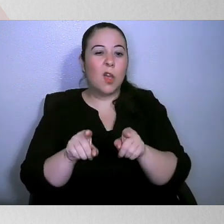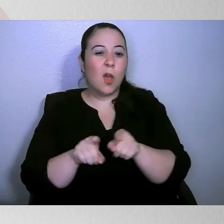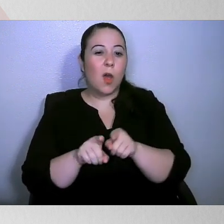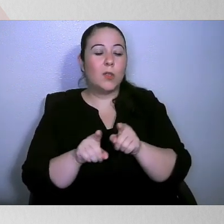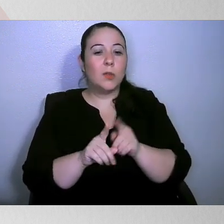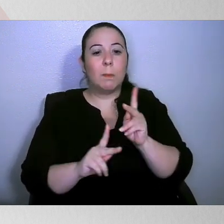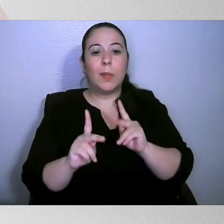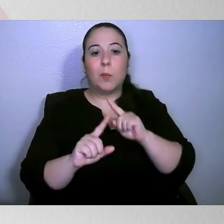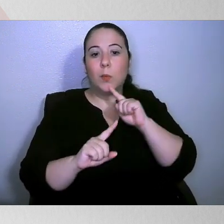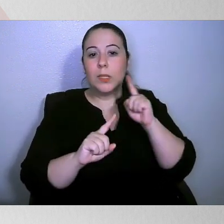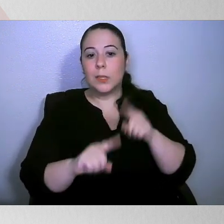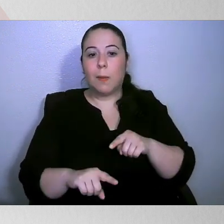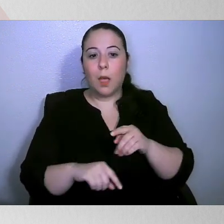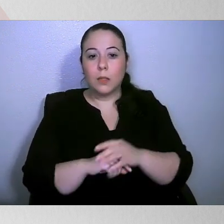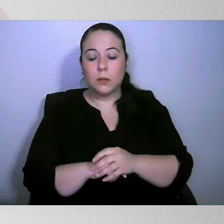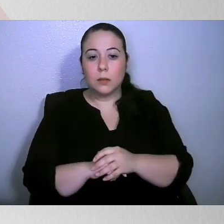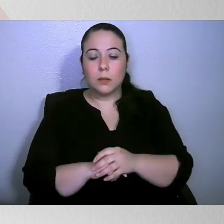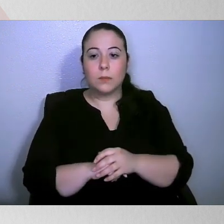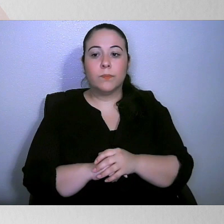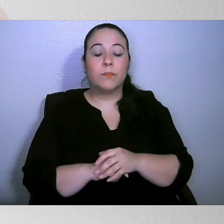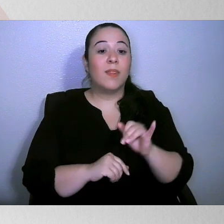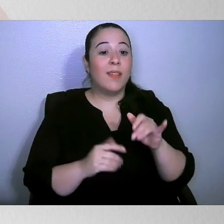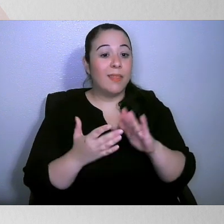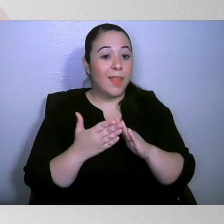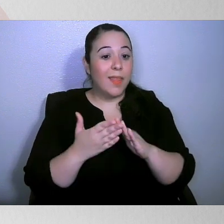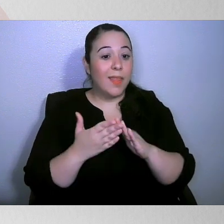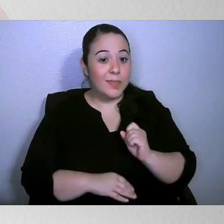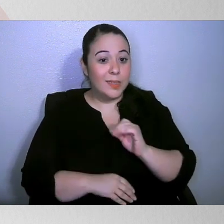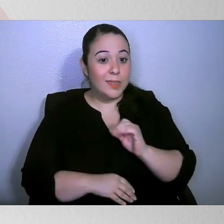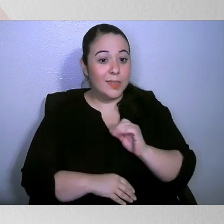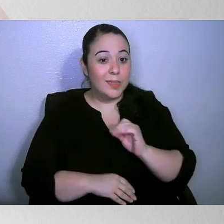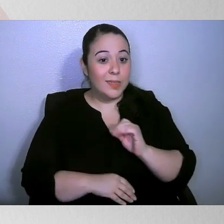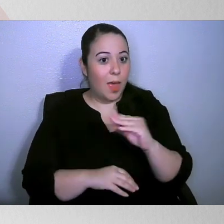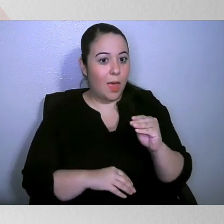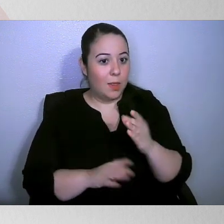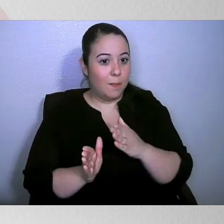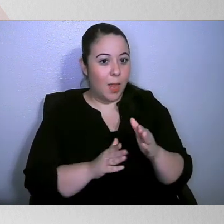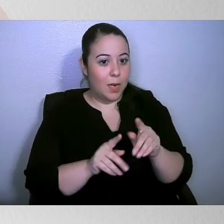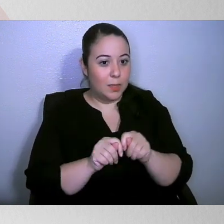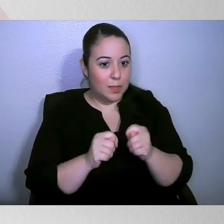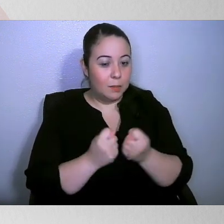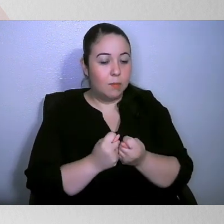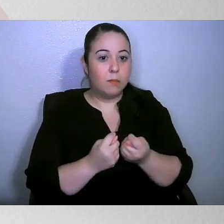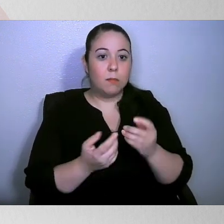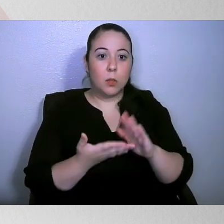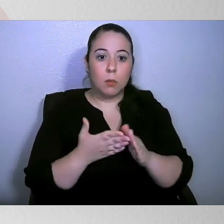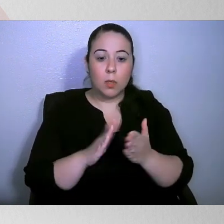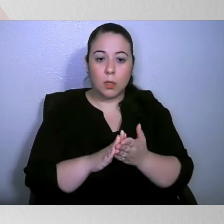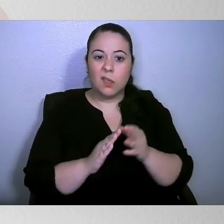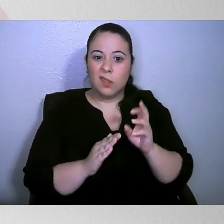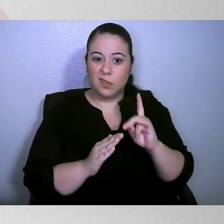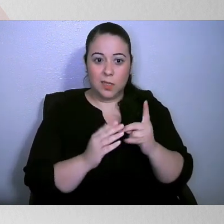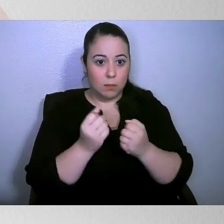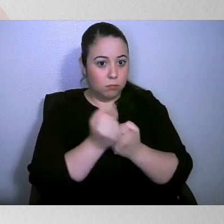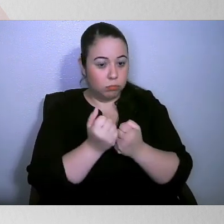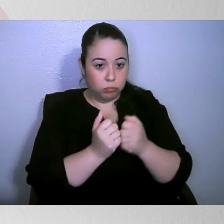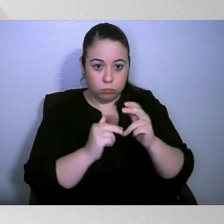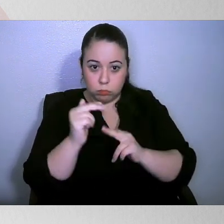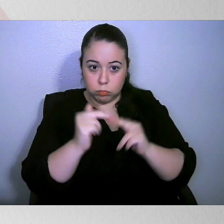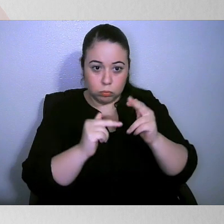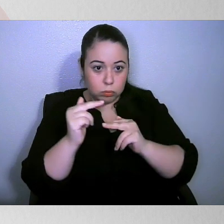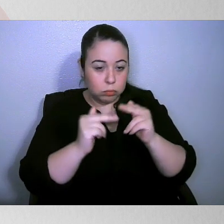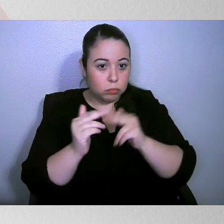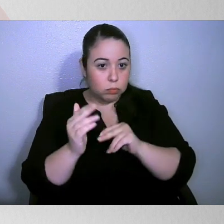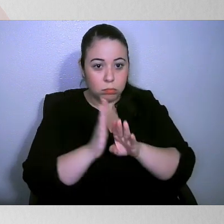questionnaires. Throughout the process, city staff, along with the planning team and community, have worked to build this framework, identify key